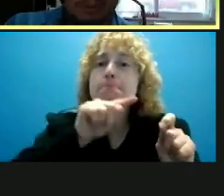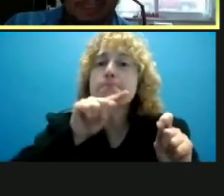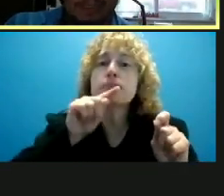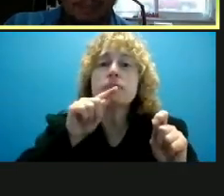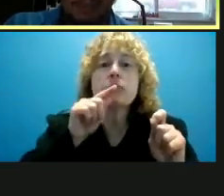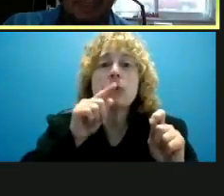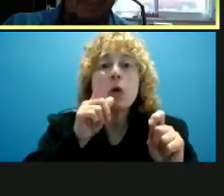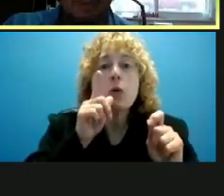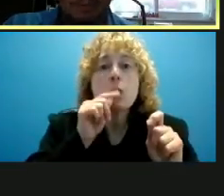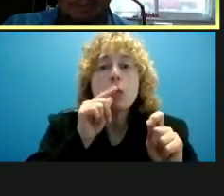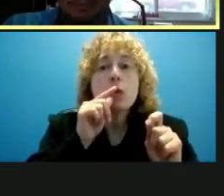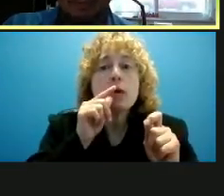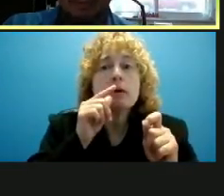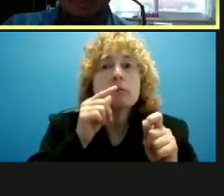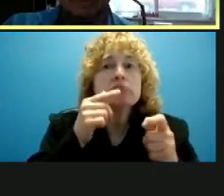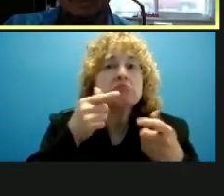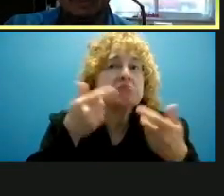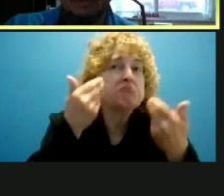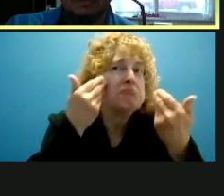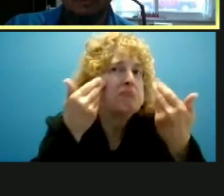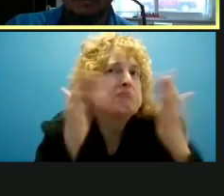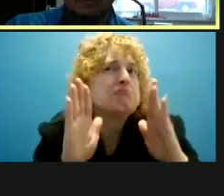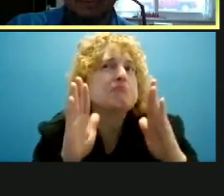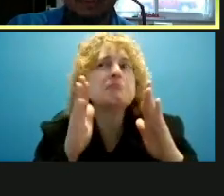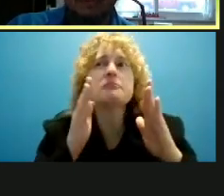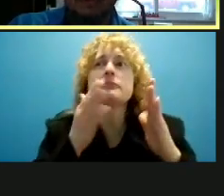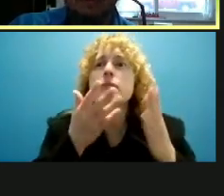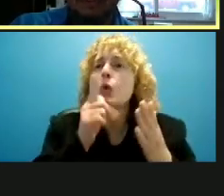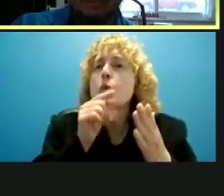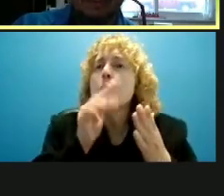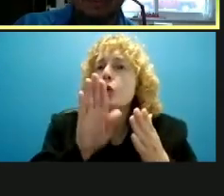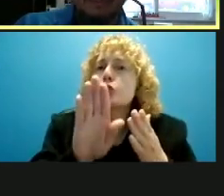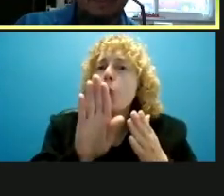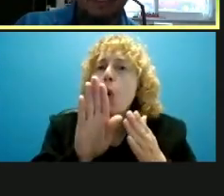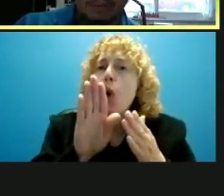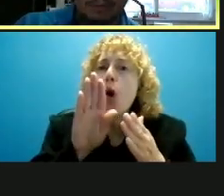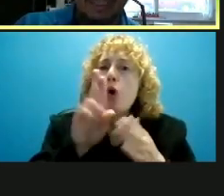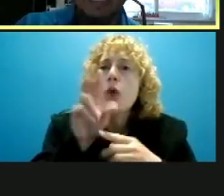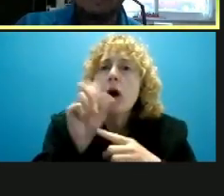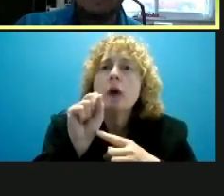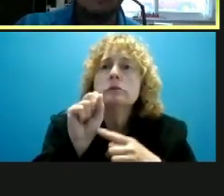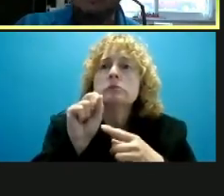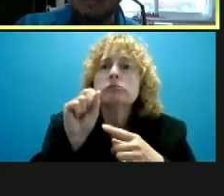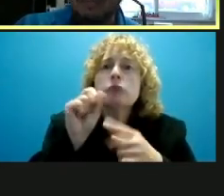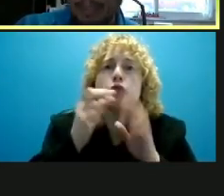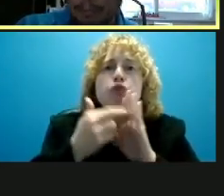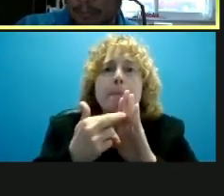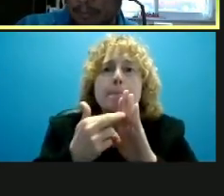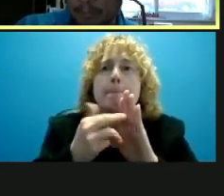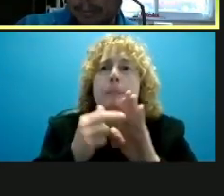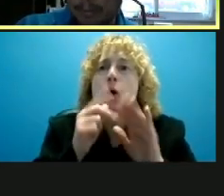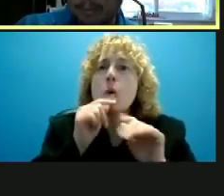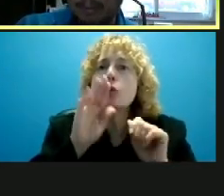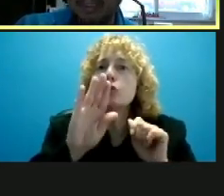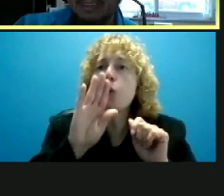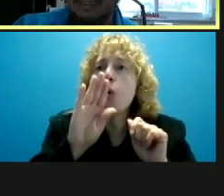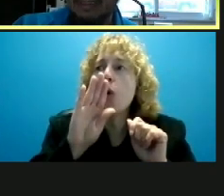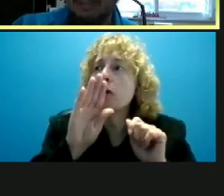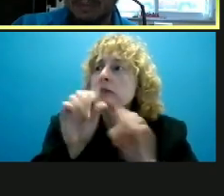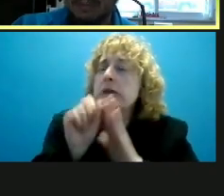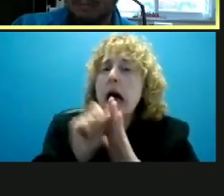is your state rep? They don't know. Or who is your U.S. Congress representative? They don't know. And not to be blamed for, because